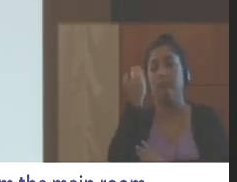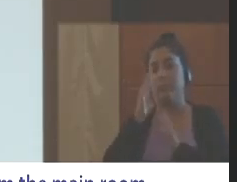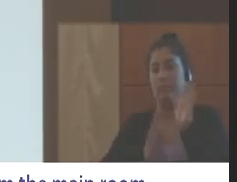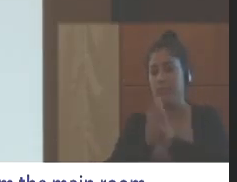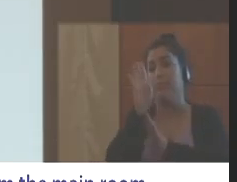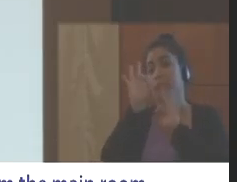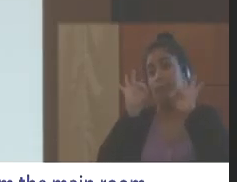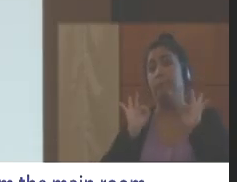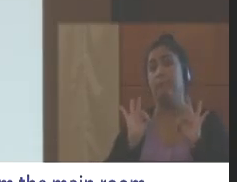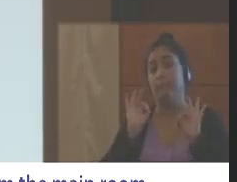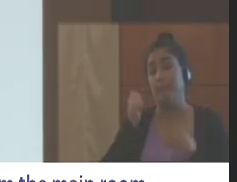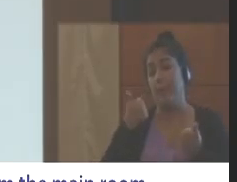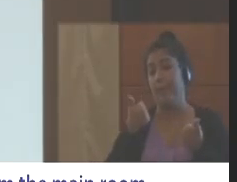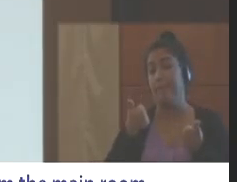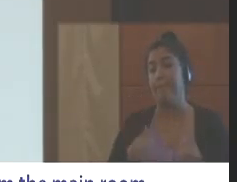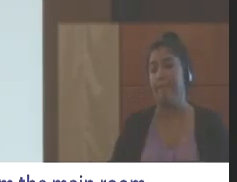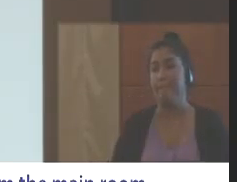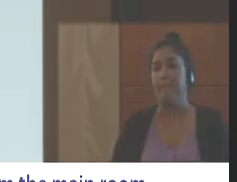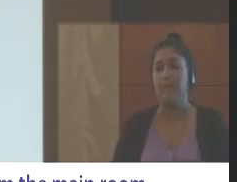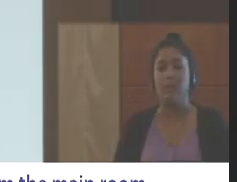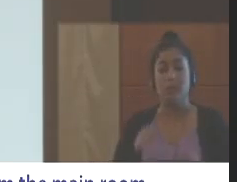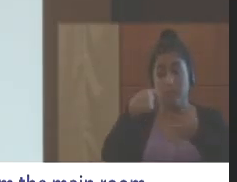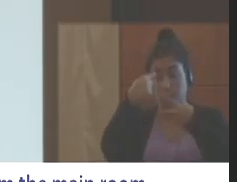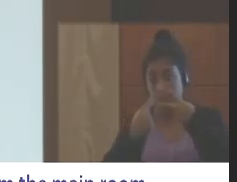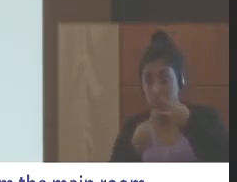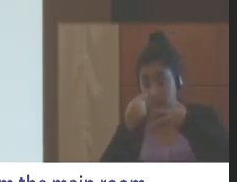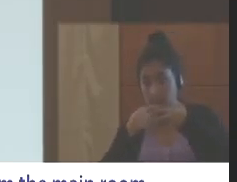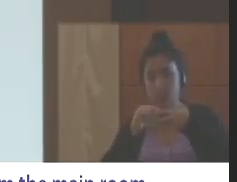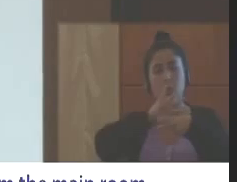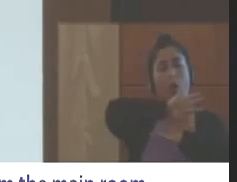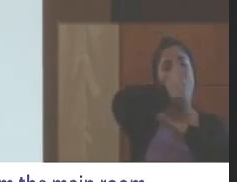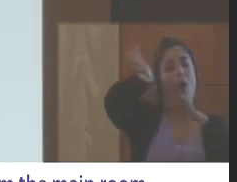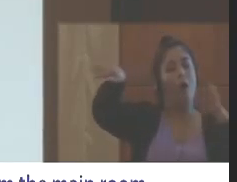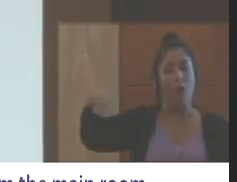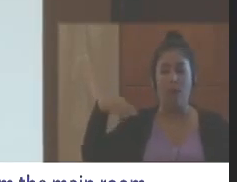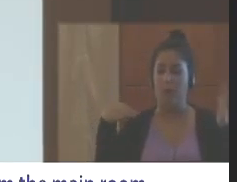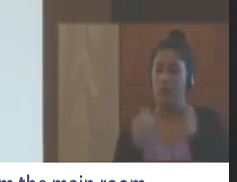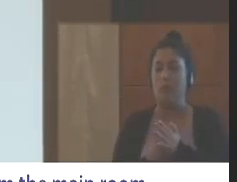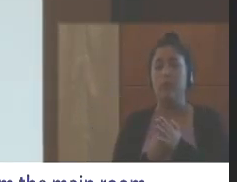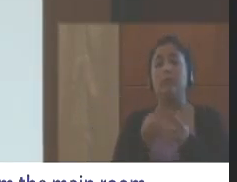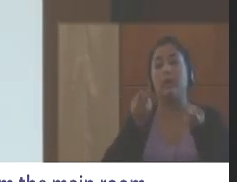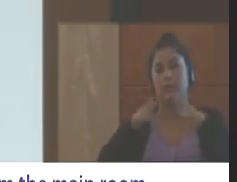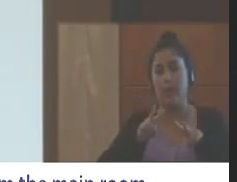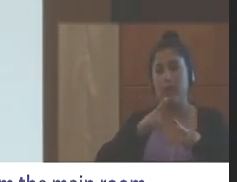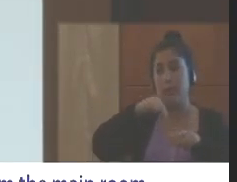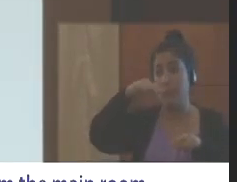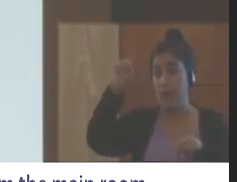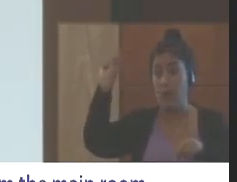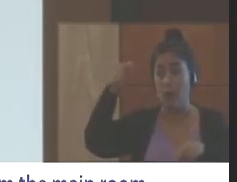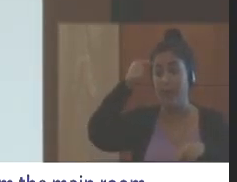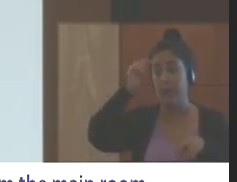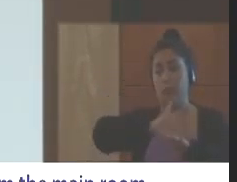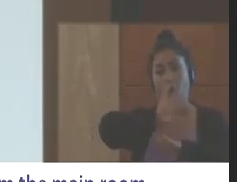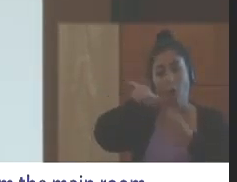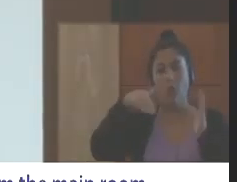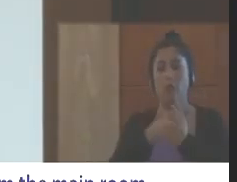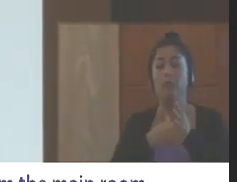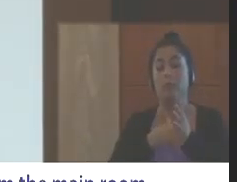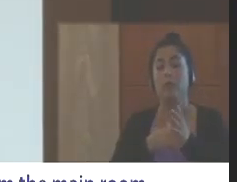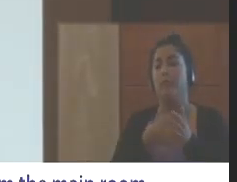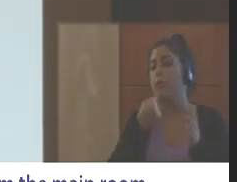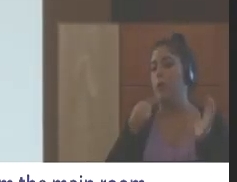new development. This functional structure reaches every sector besides the levels of government, and it has